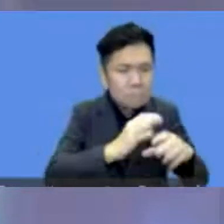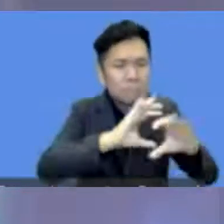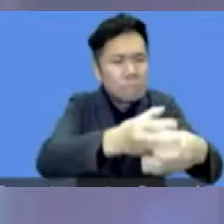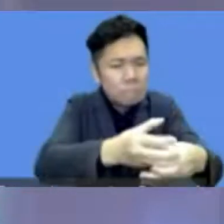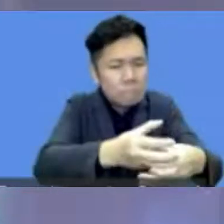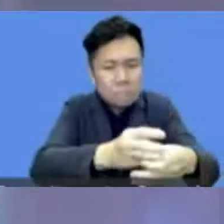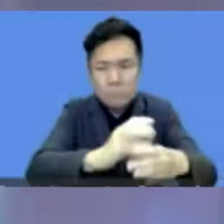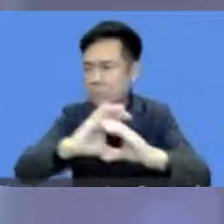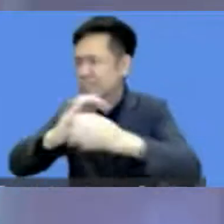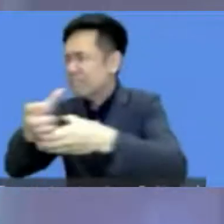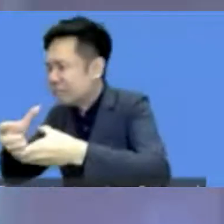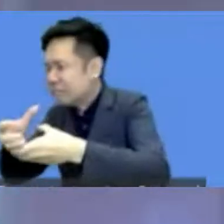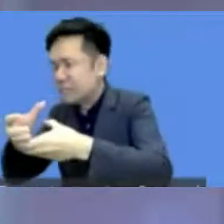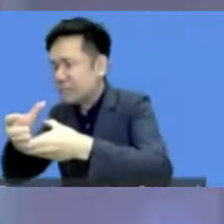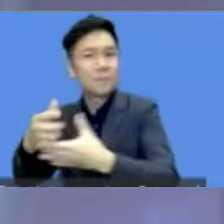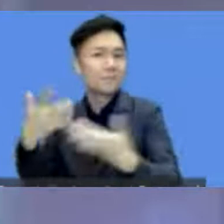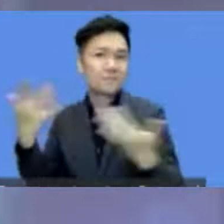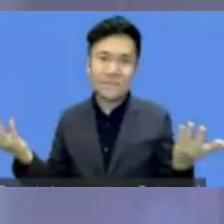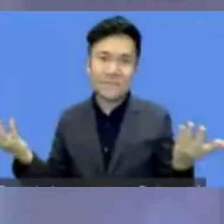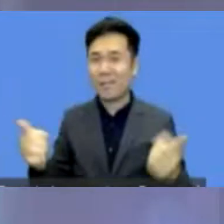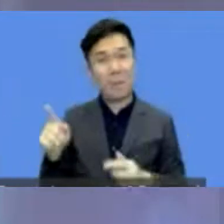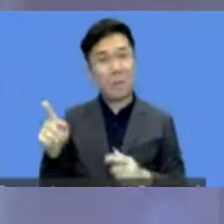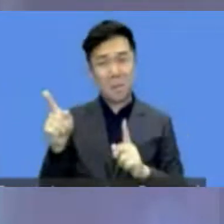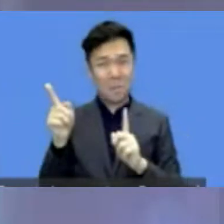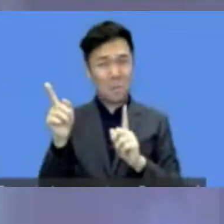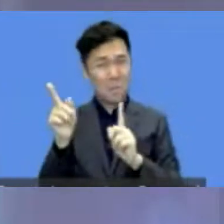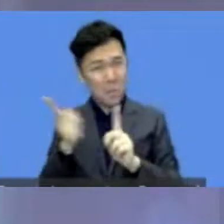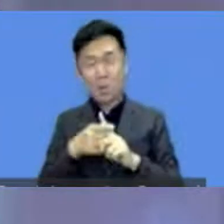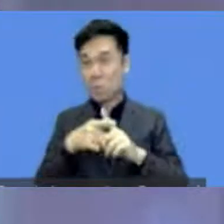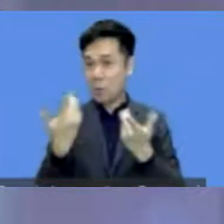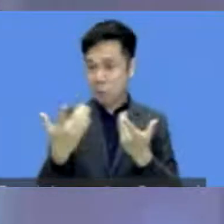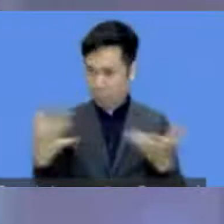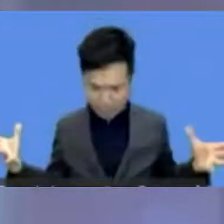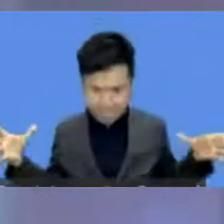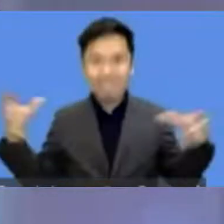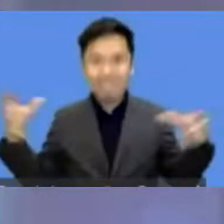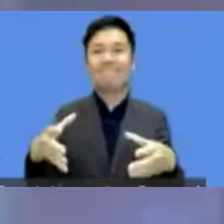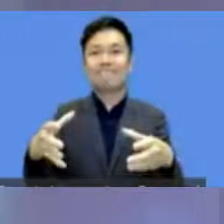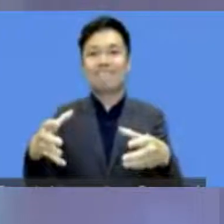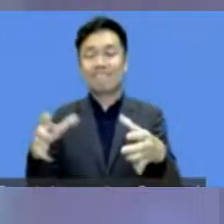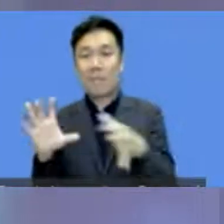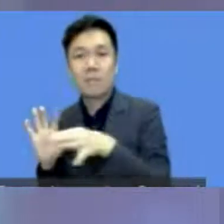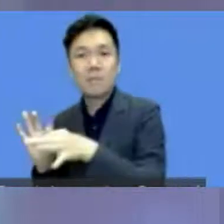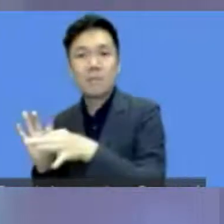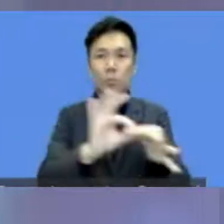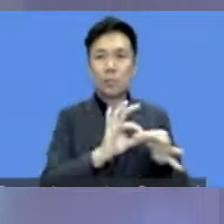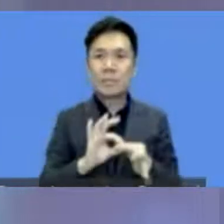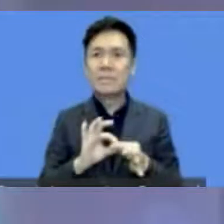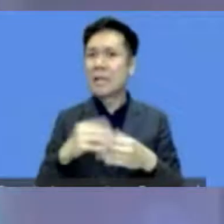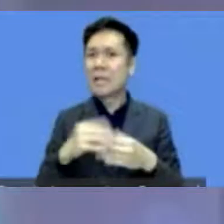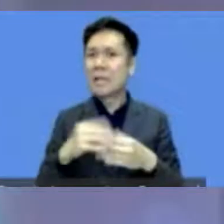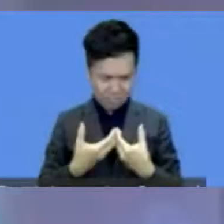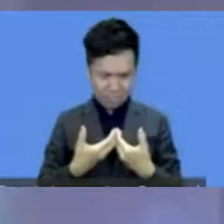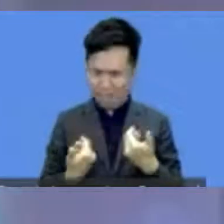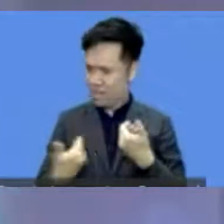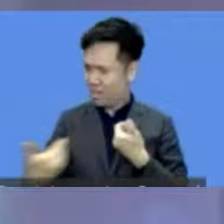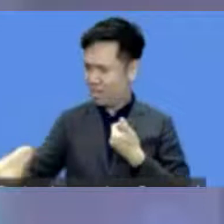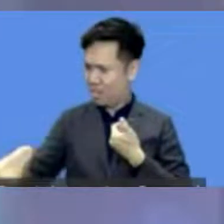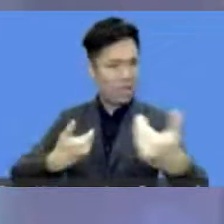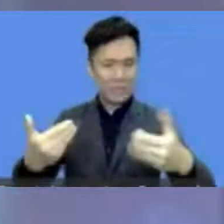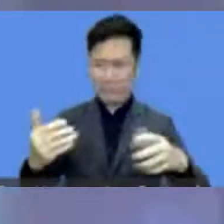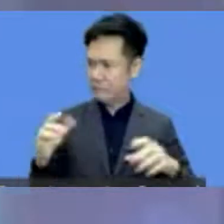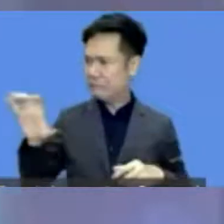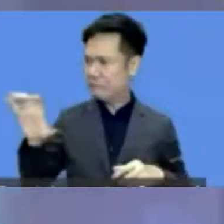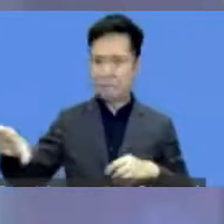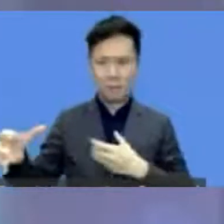You know, it's a global internet, so there's no holistic approach to it. So they work on silos, so it's difficult for them to handle. But